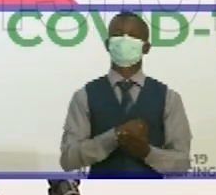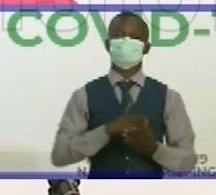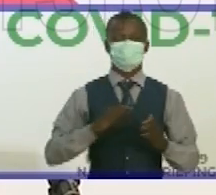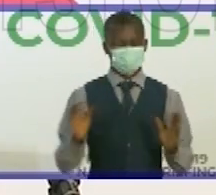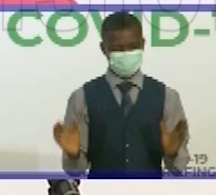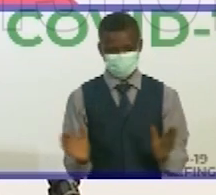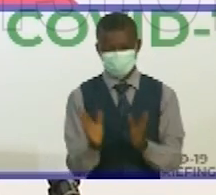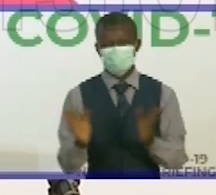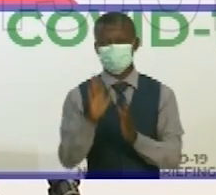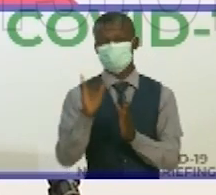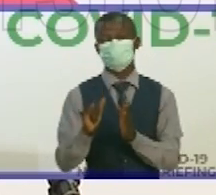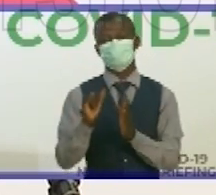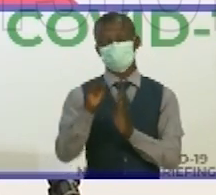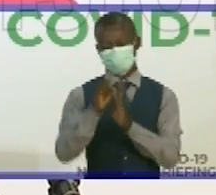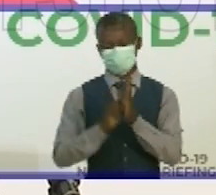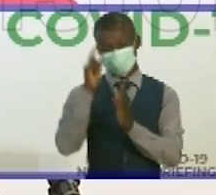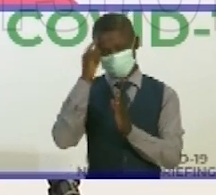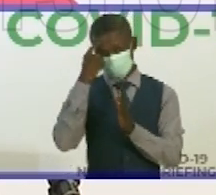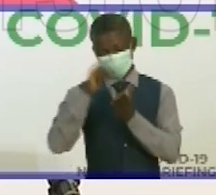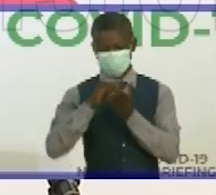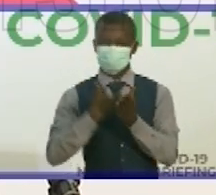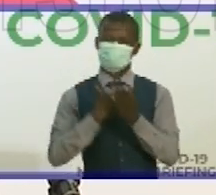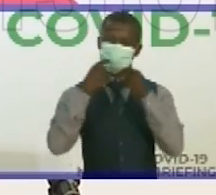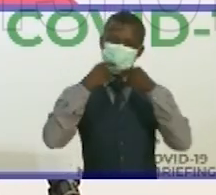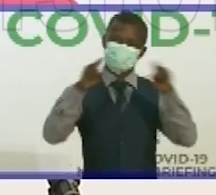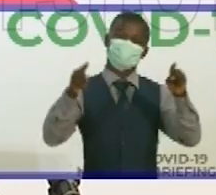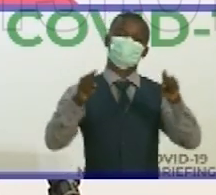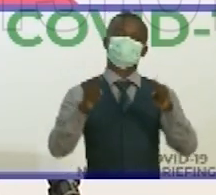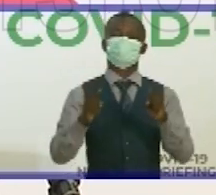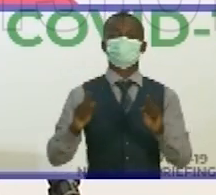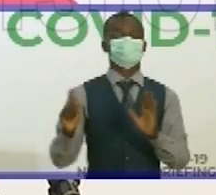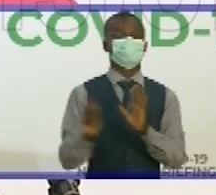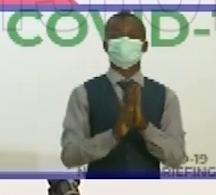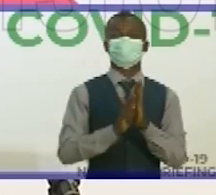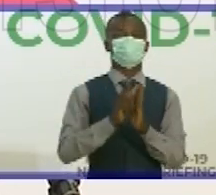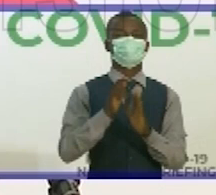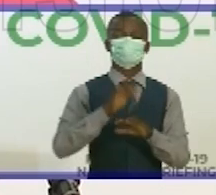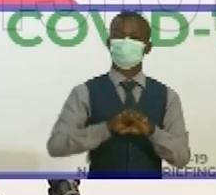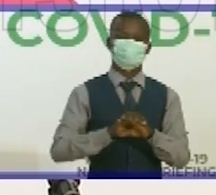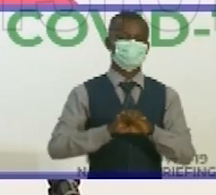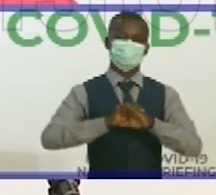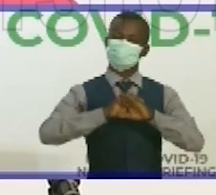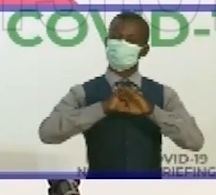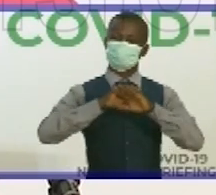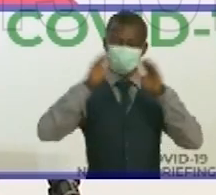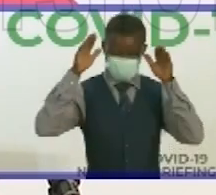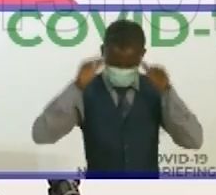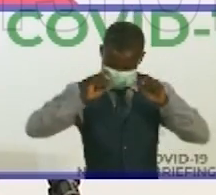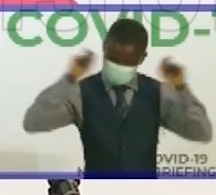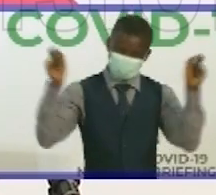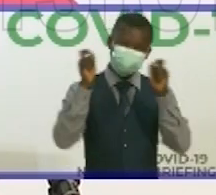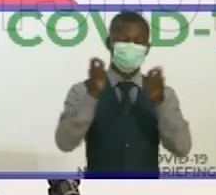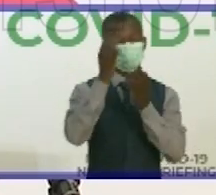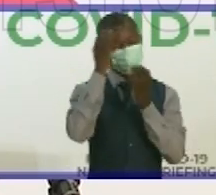We are encouraged by state governments that have announced ban on Salah festivities and hope it will be